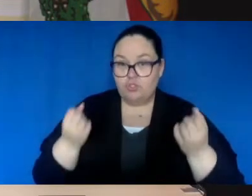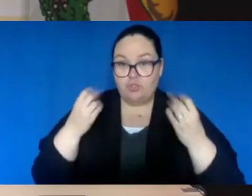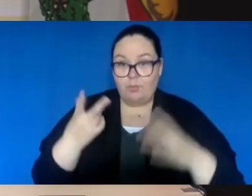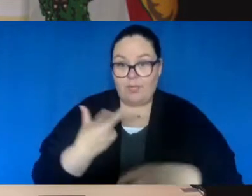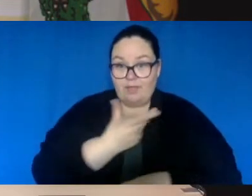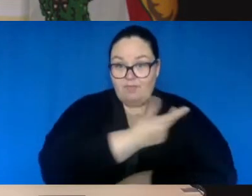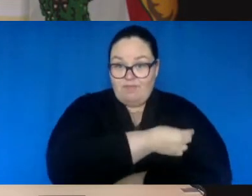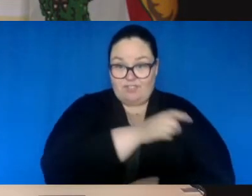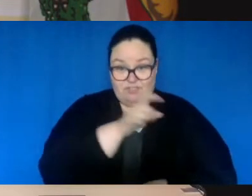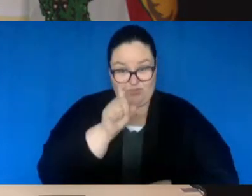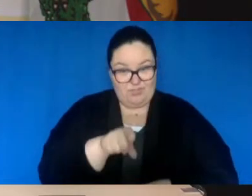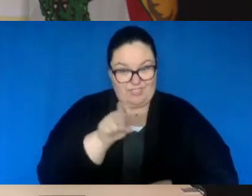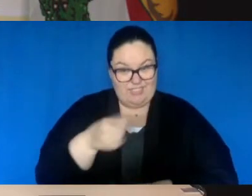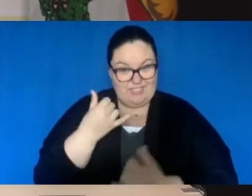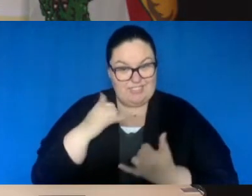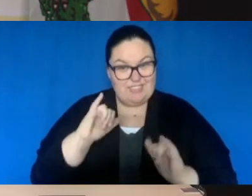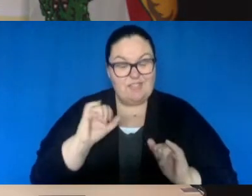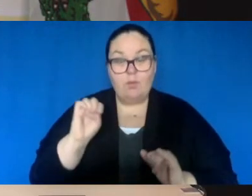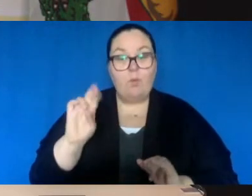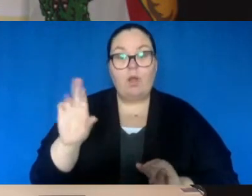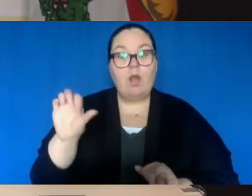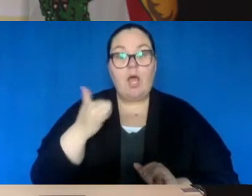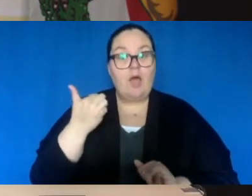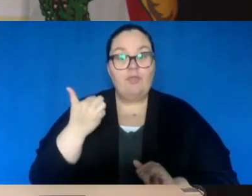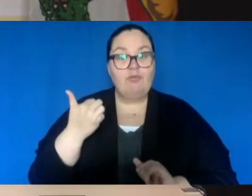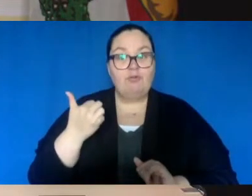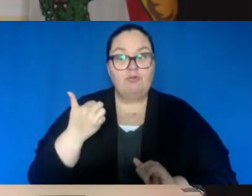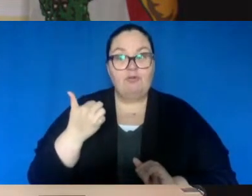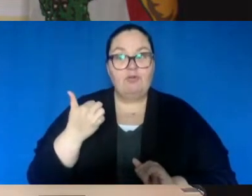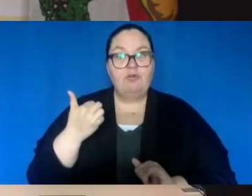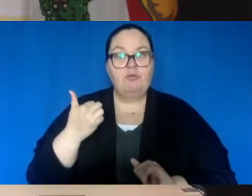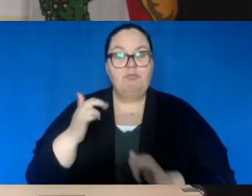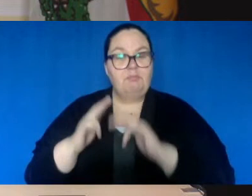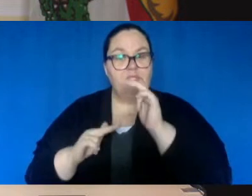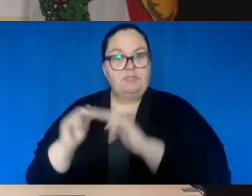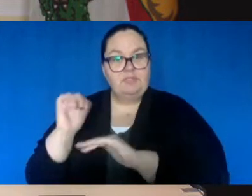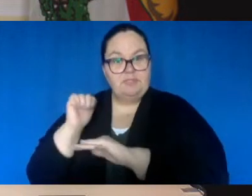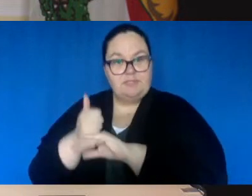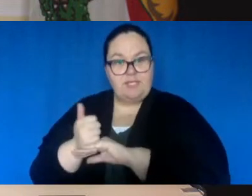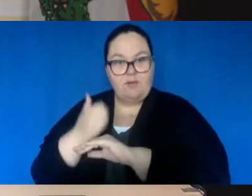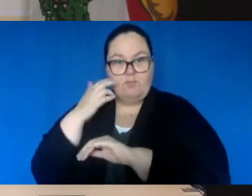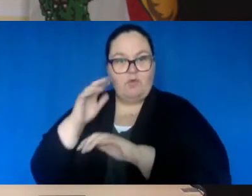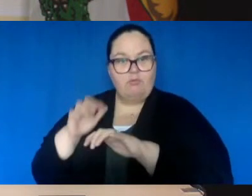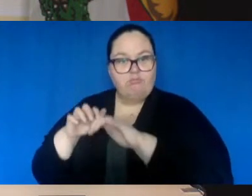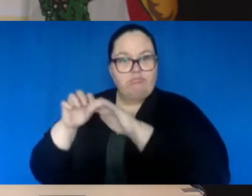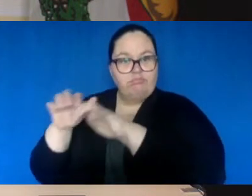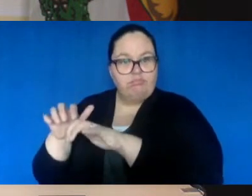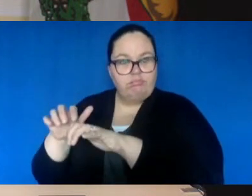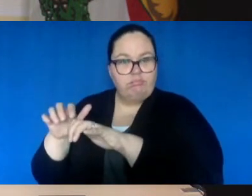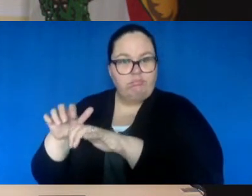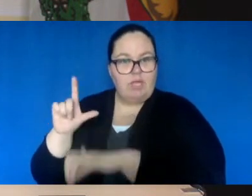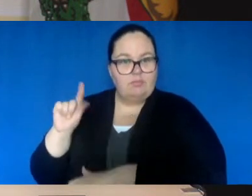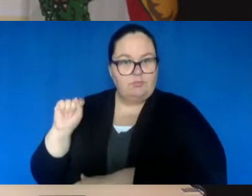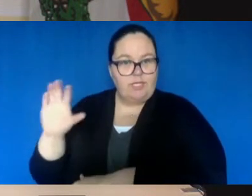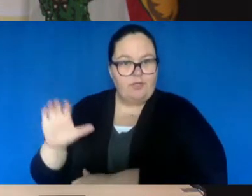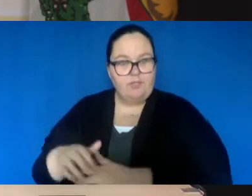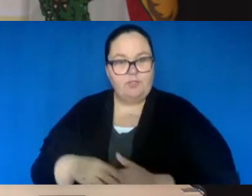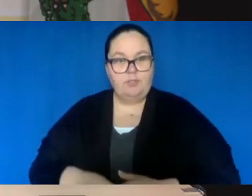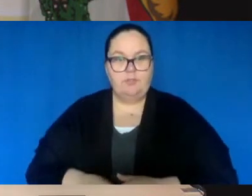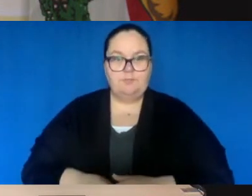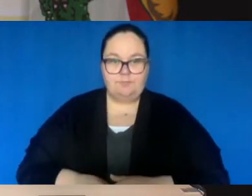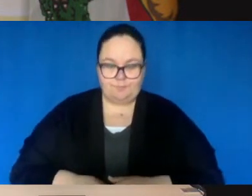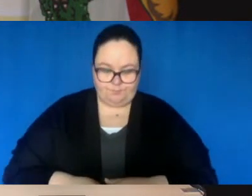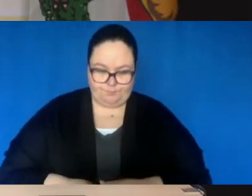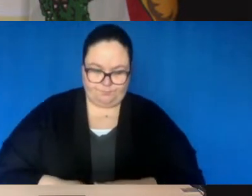even needed, or is there another facility that is set up for overflow? Well, we still have